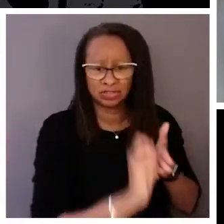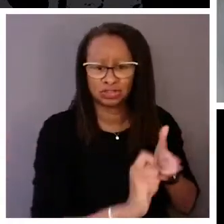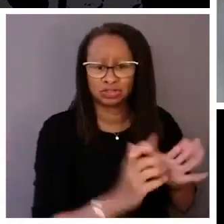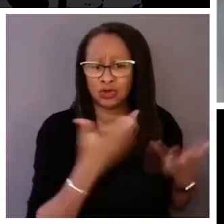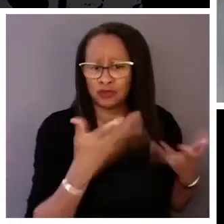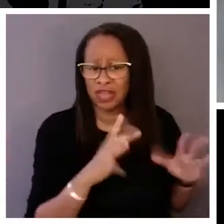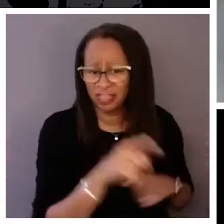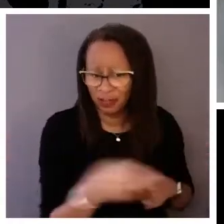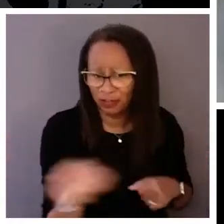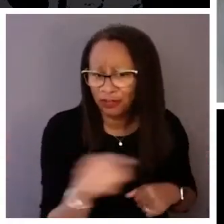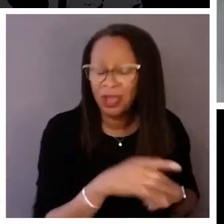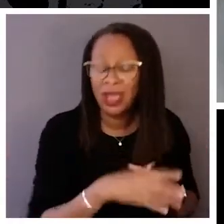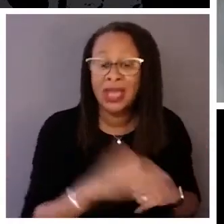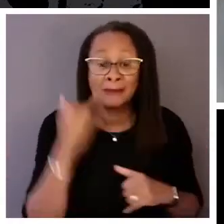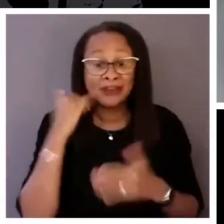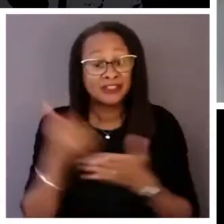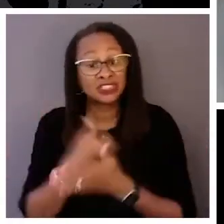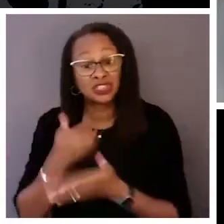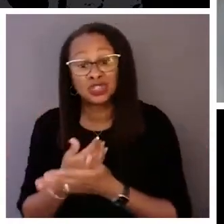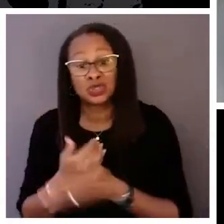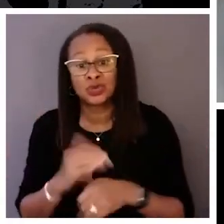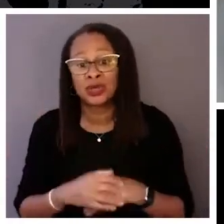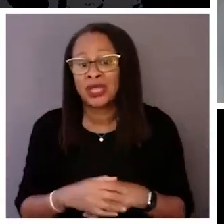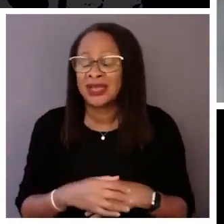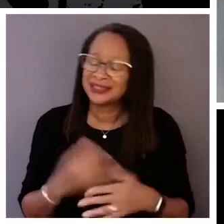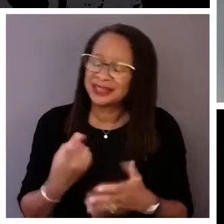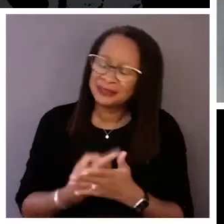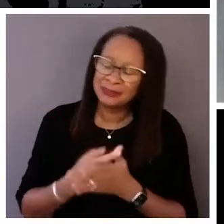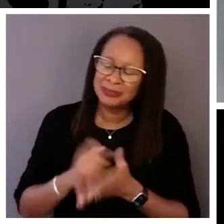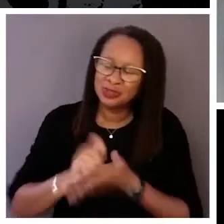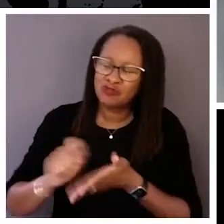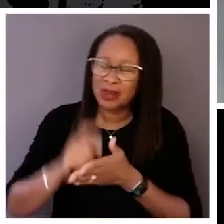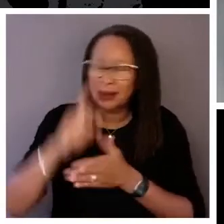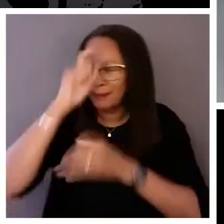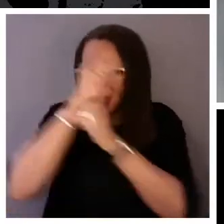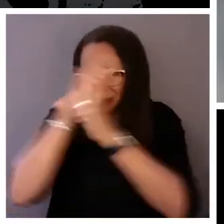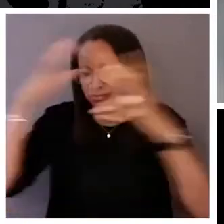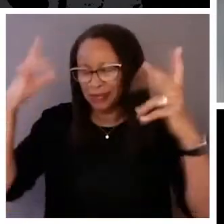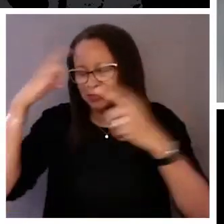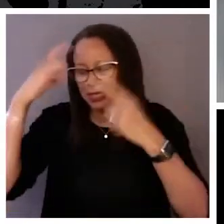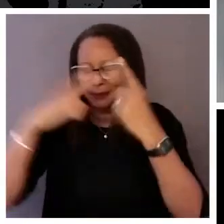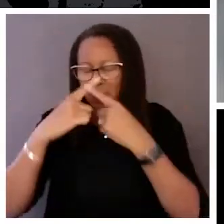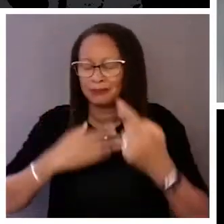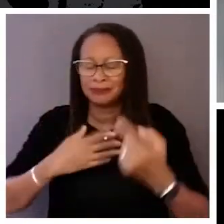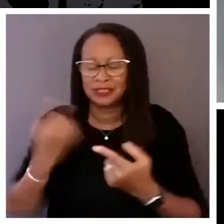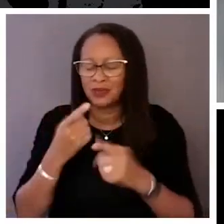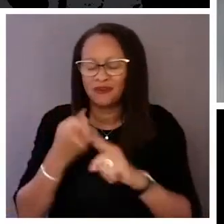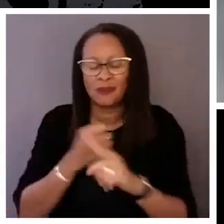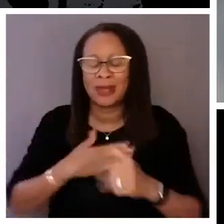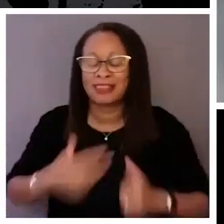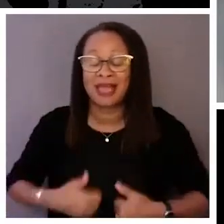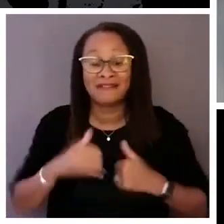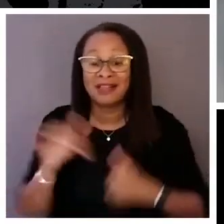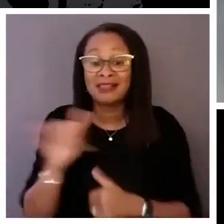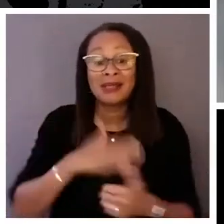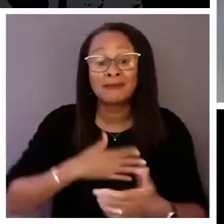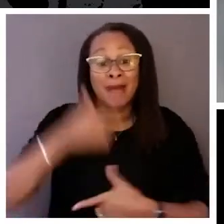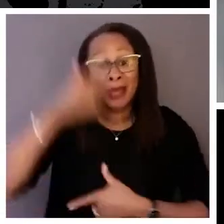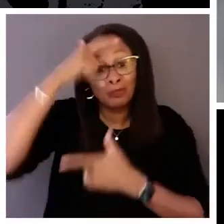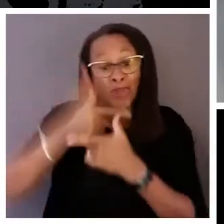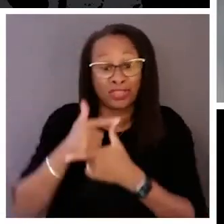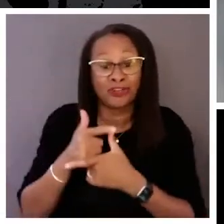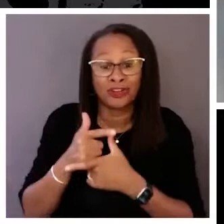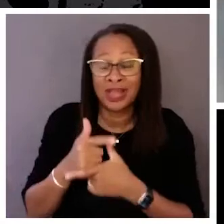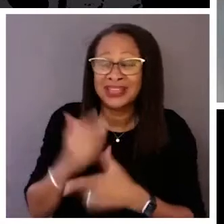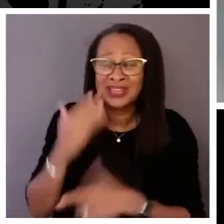yeah, if I'm writing something fresh, sometimes every once in a while it's a person from my life. Like my brother, you know him well, is such a character. So